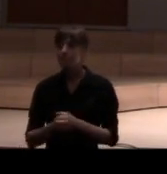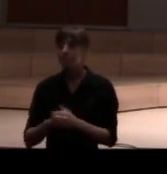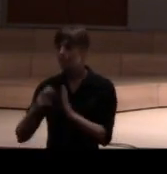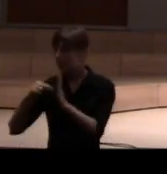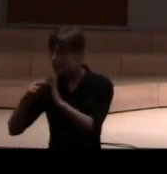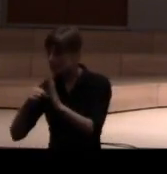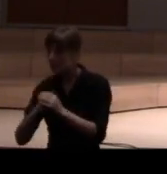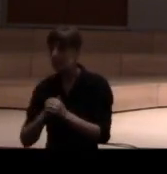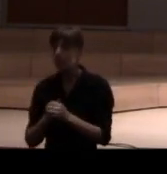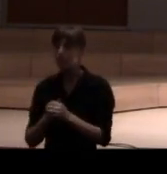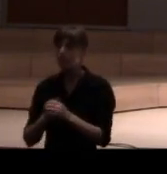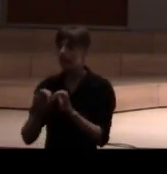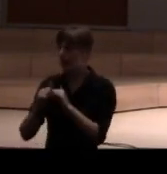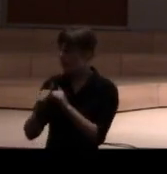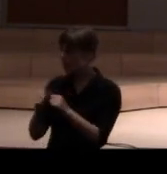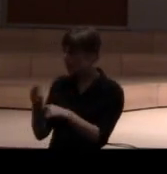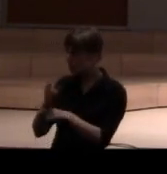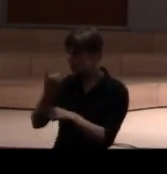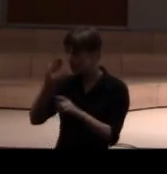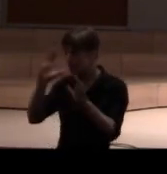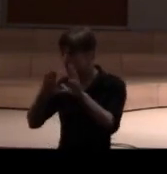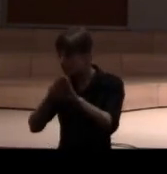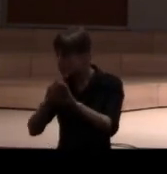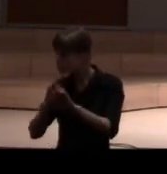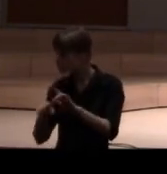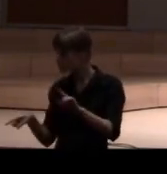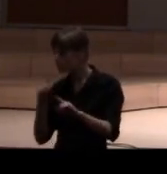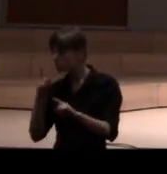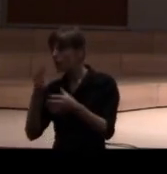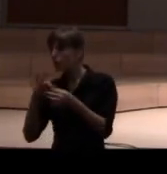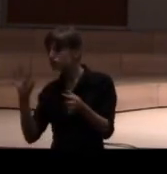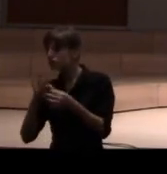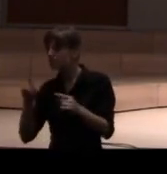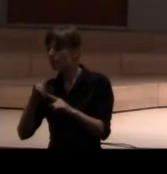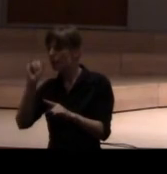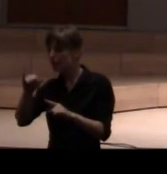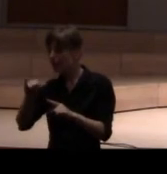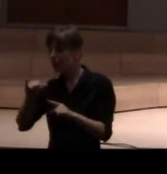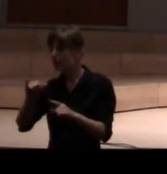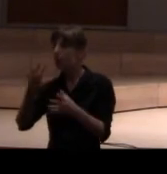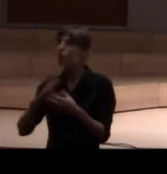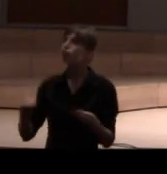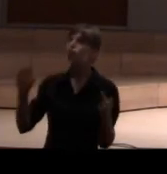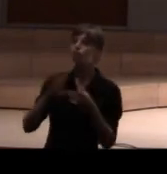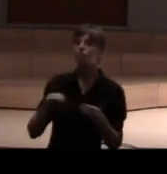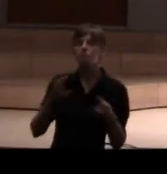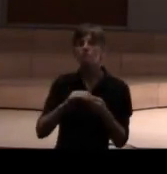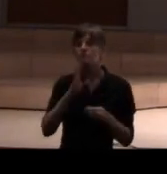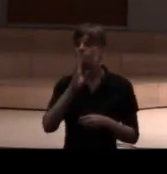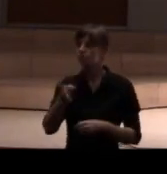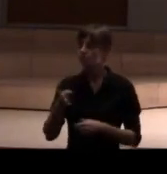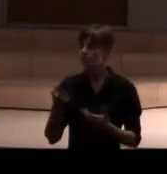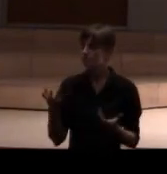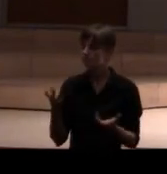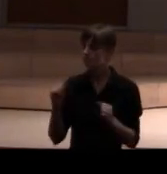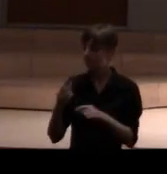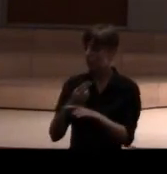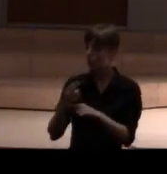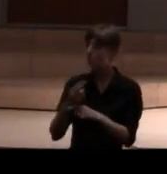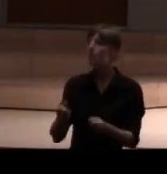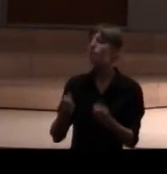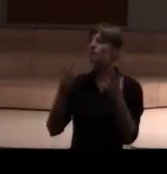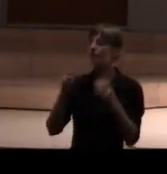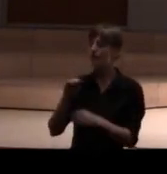write about it? Or how could you use the images and really tell stories with images and describe that out loud? You know, you could do the multimodal